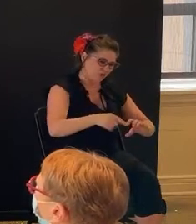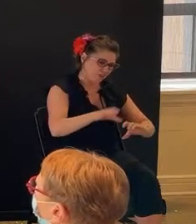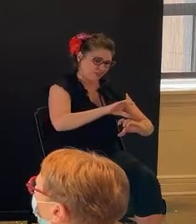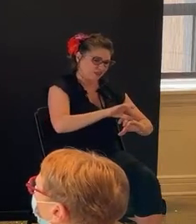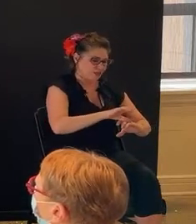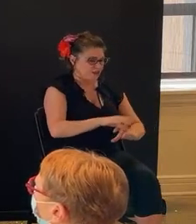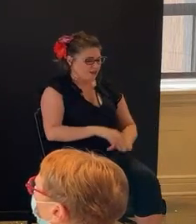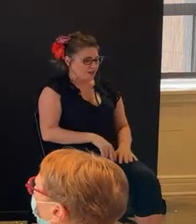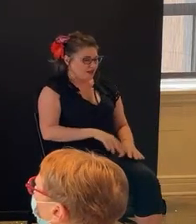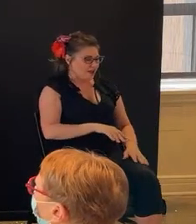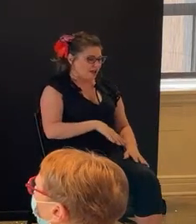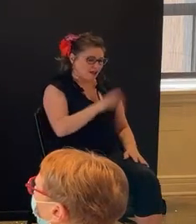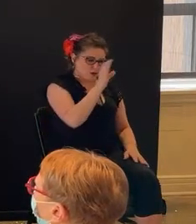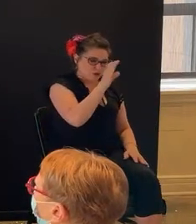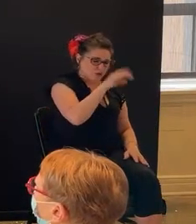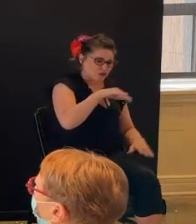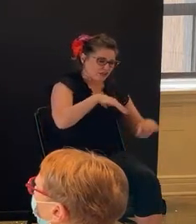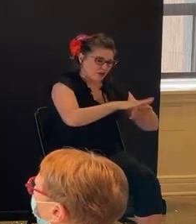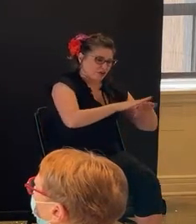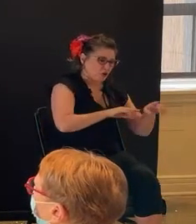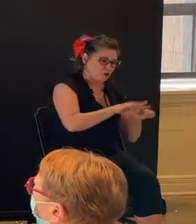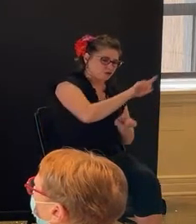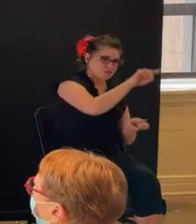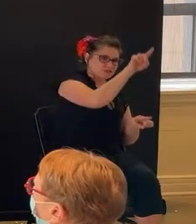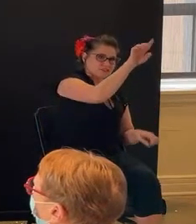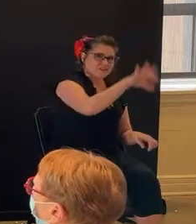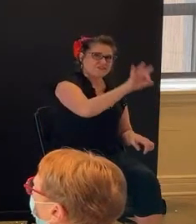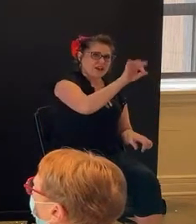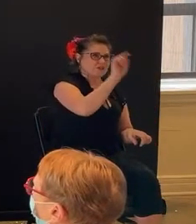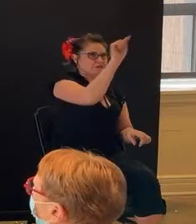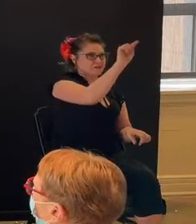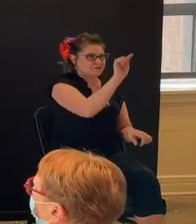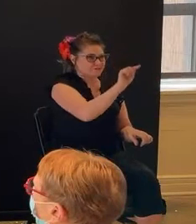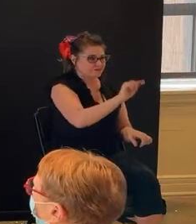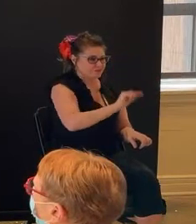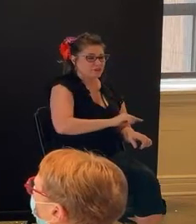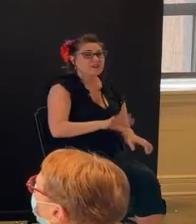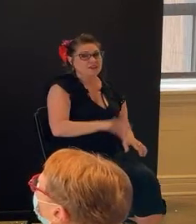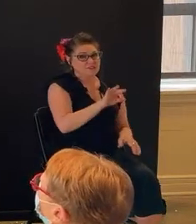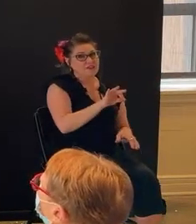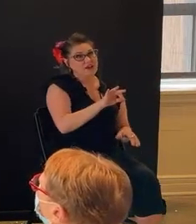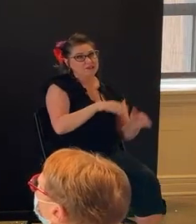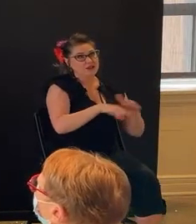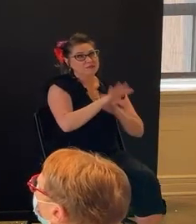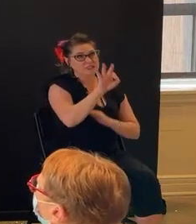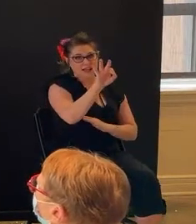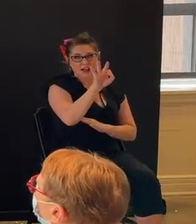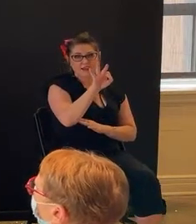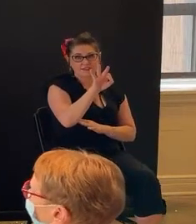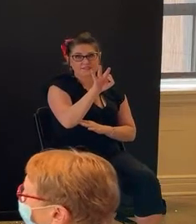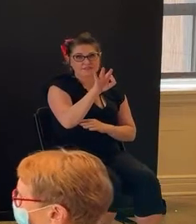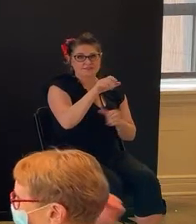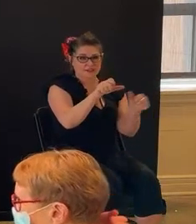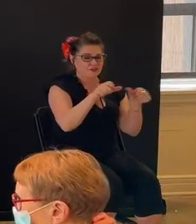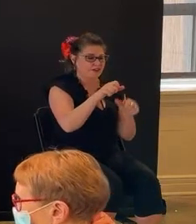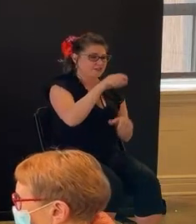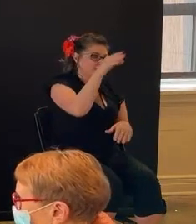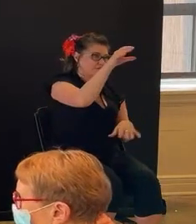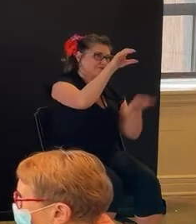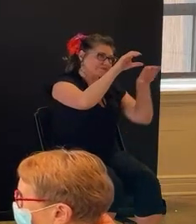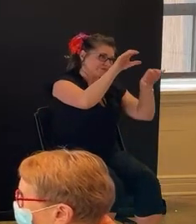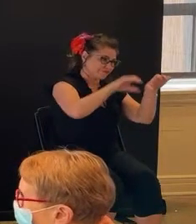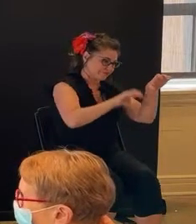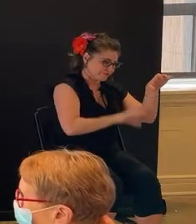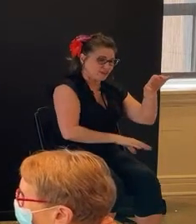coast, he found these layers everywhere. And in some places, he found as many as 9 of them, one on top of the other. And